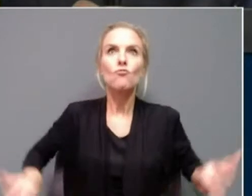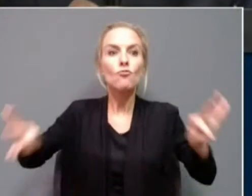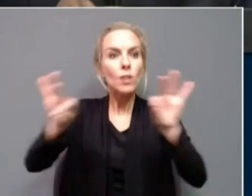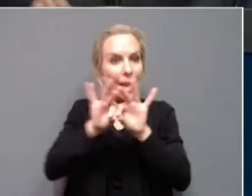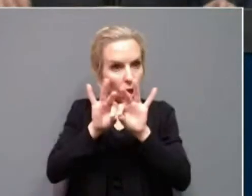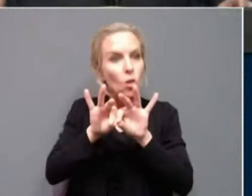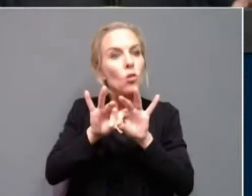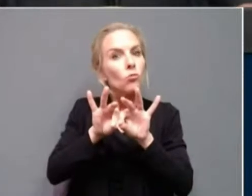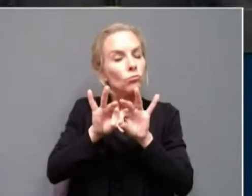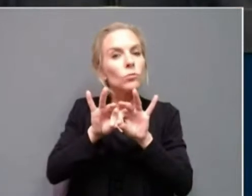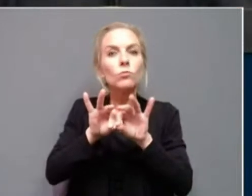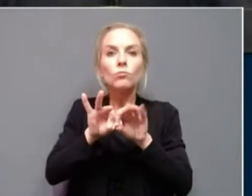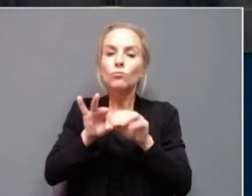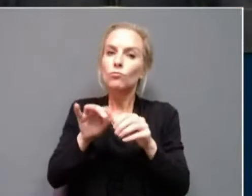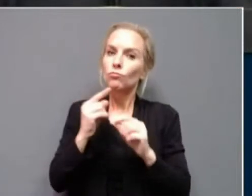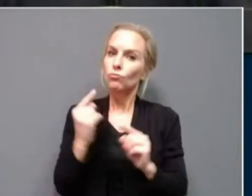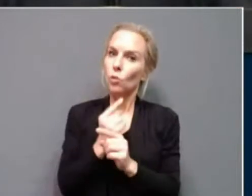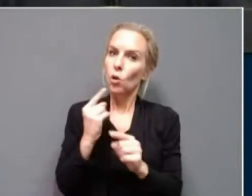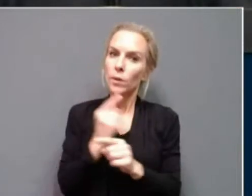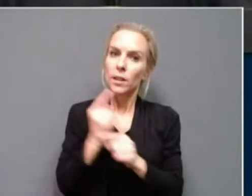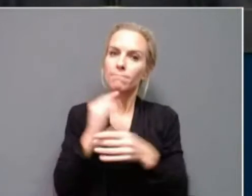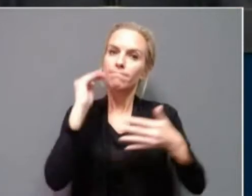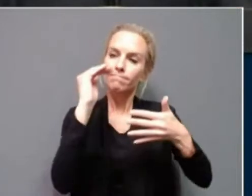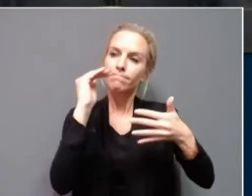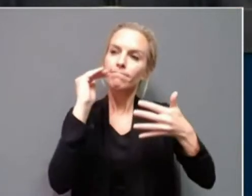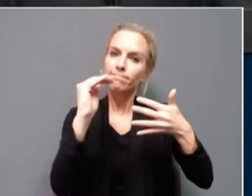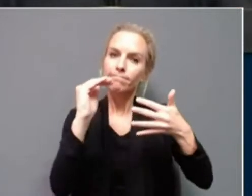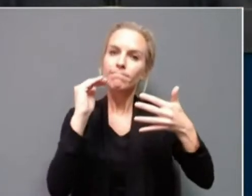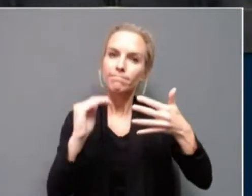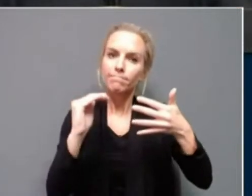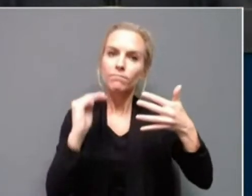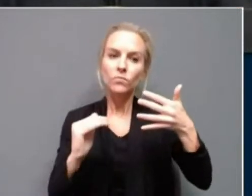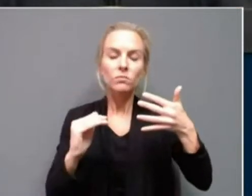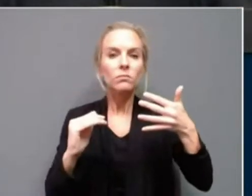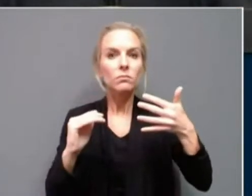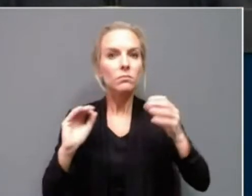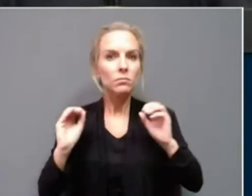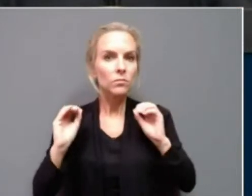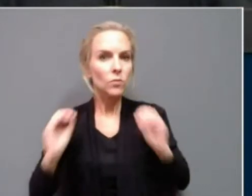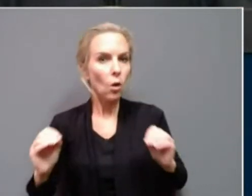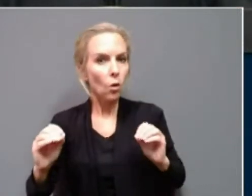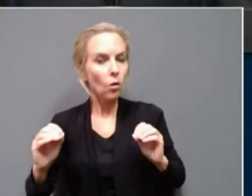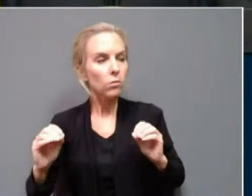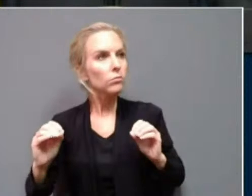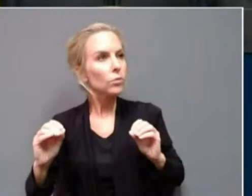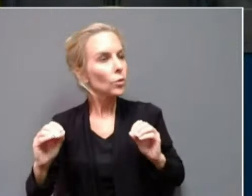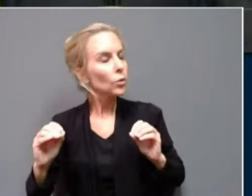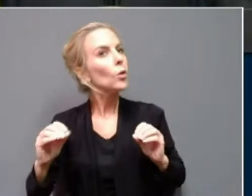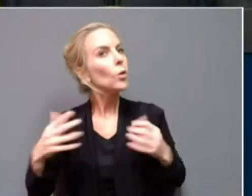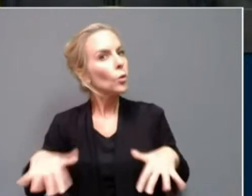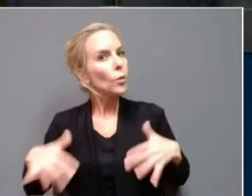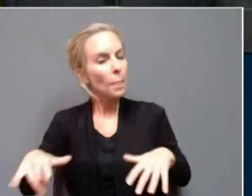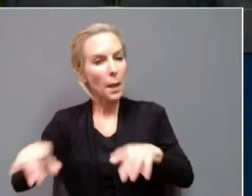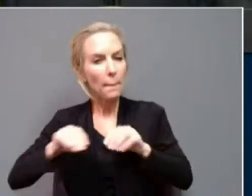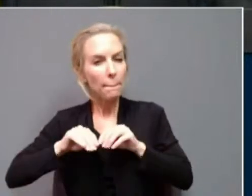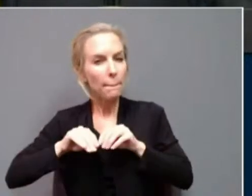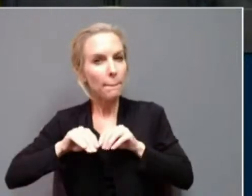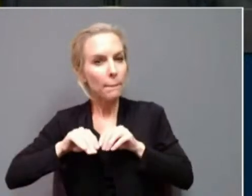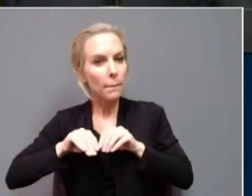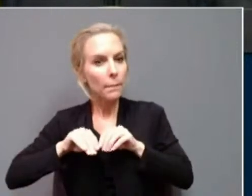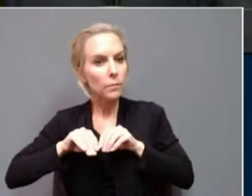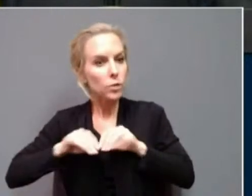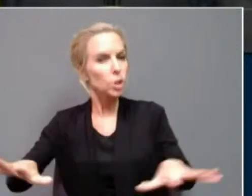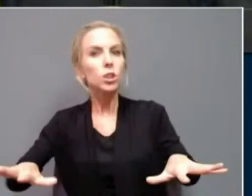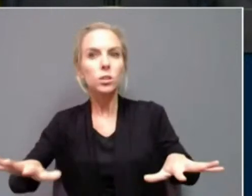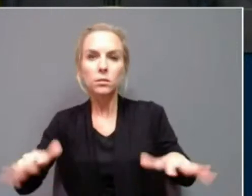that I had to take earlier this week, none of them have acknowledged how quickly this is spreading, and none of them have acknowledged we have more